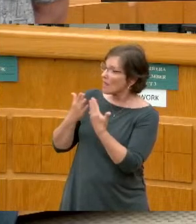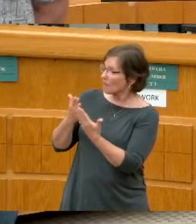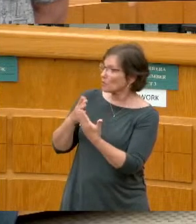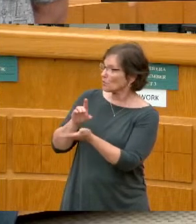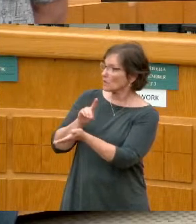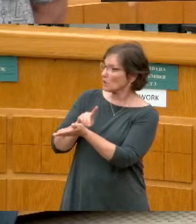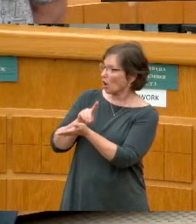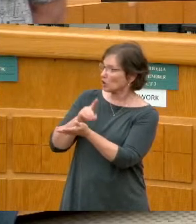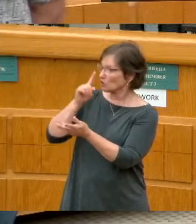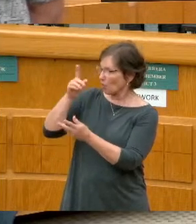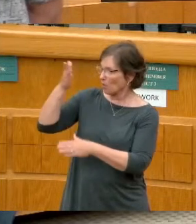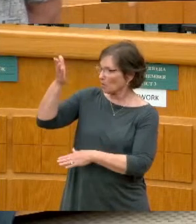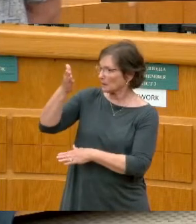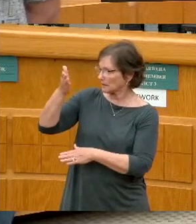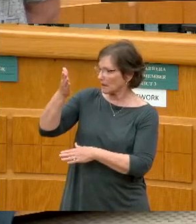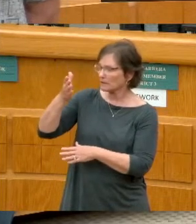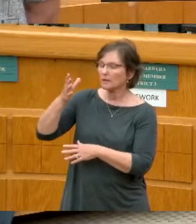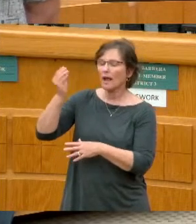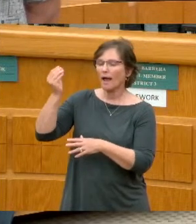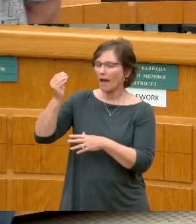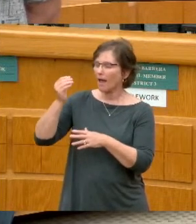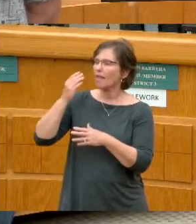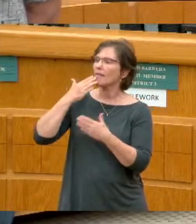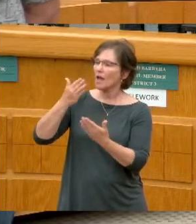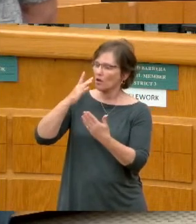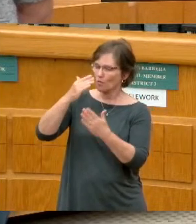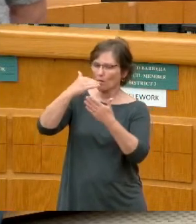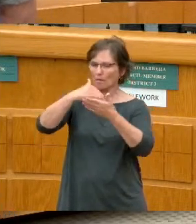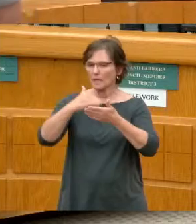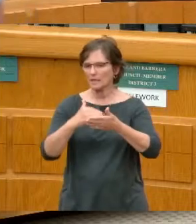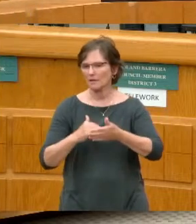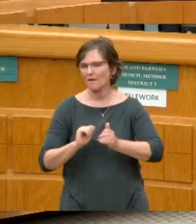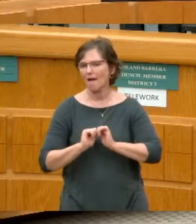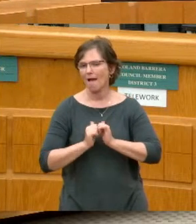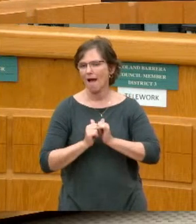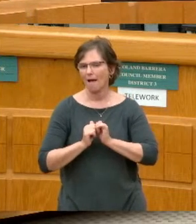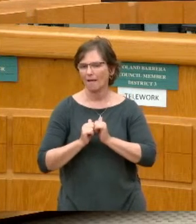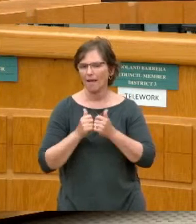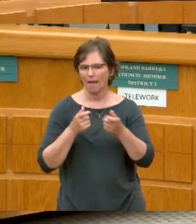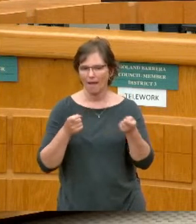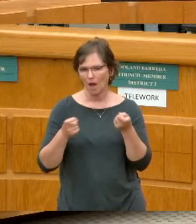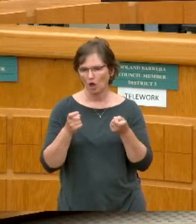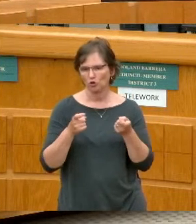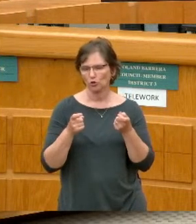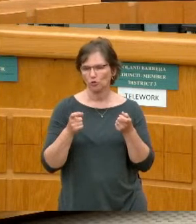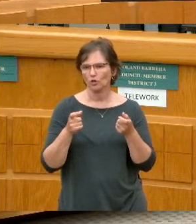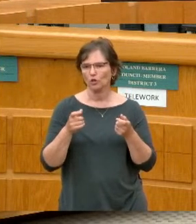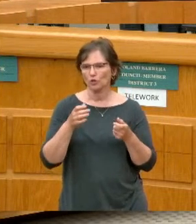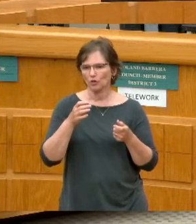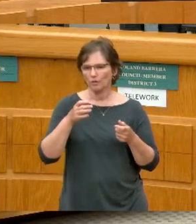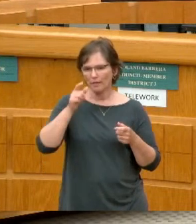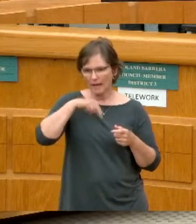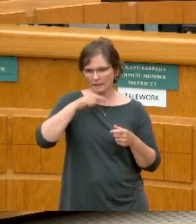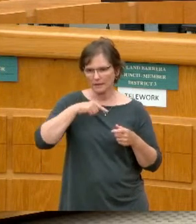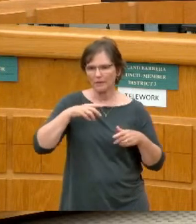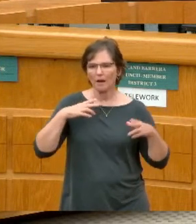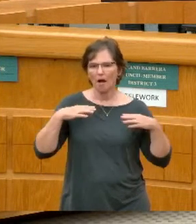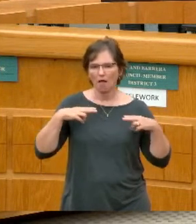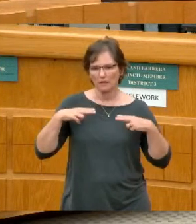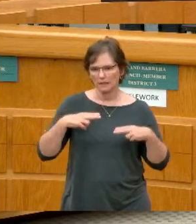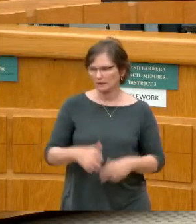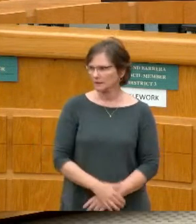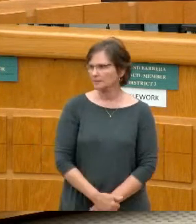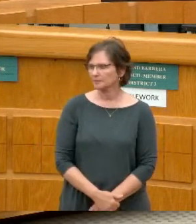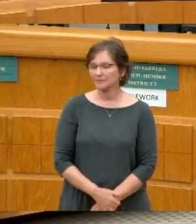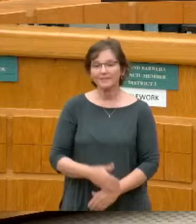www.cctexas.com/coronavirus under recent updates. They can self-register themselves and family members and go through at 7:30 at 1702 Horn Road.